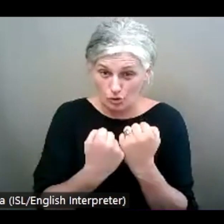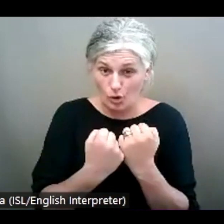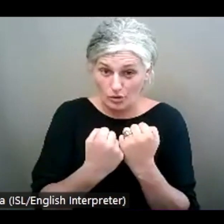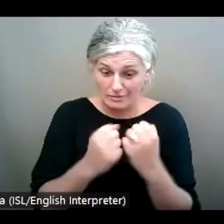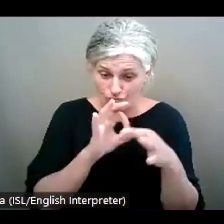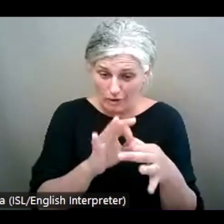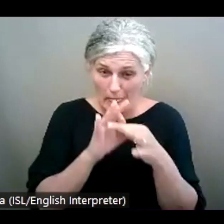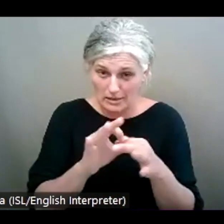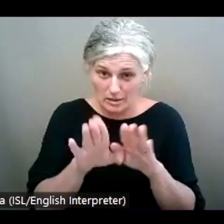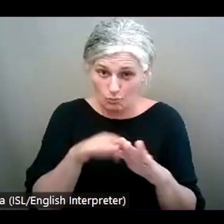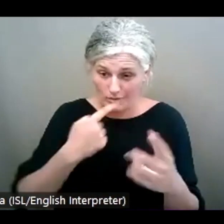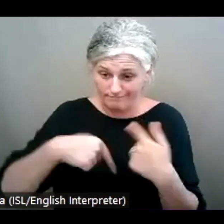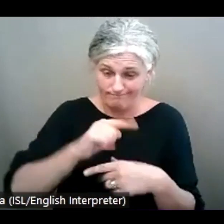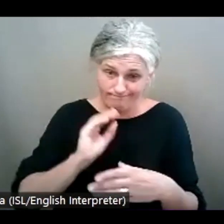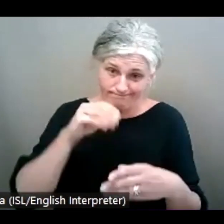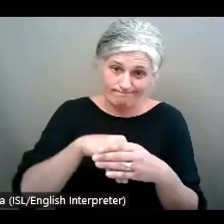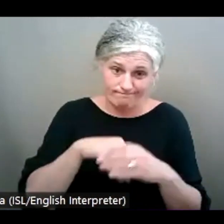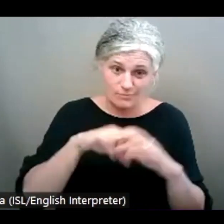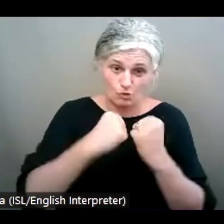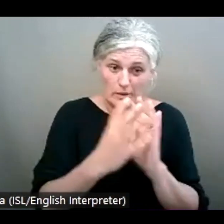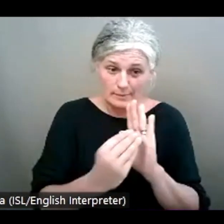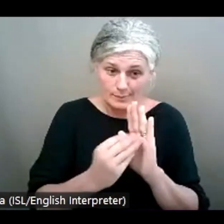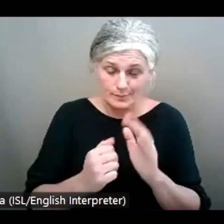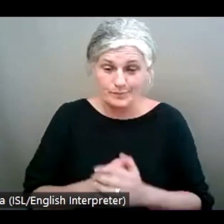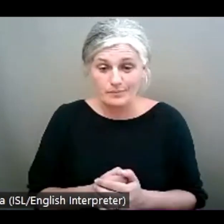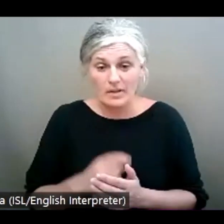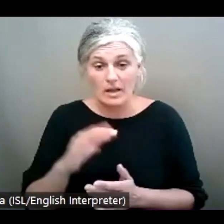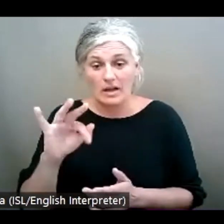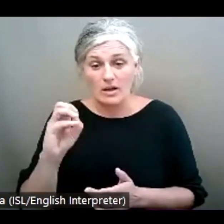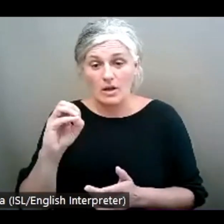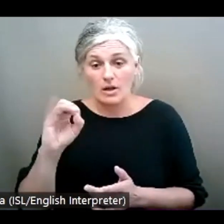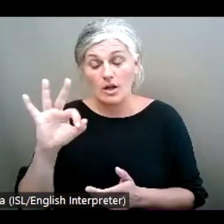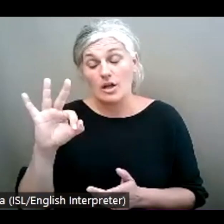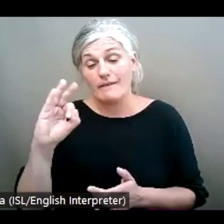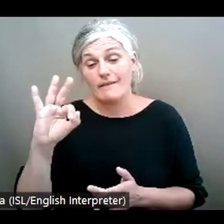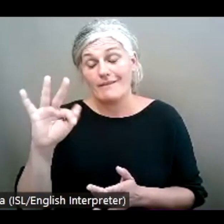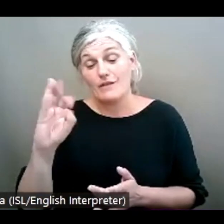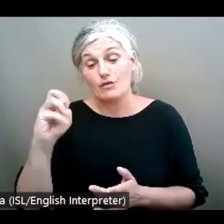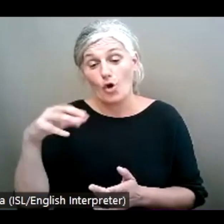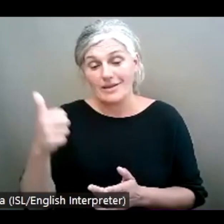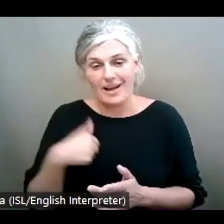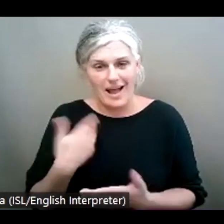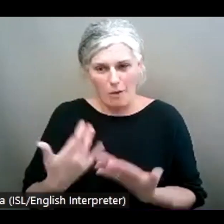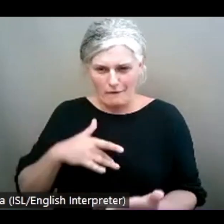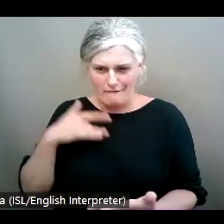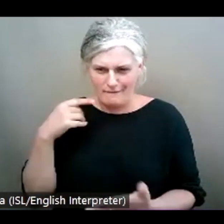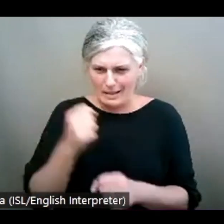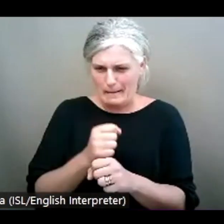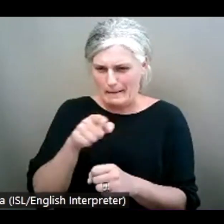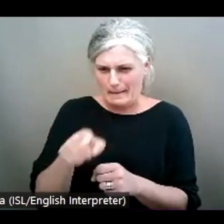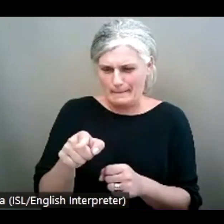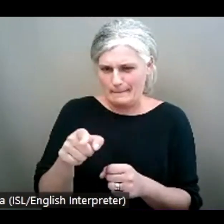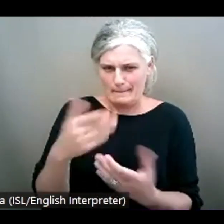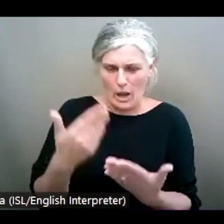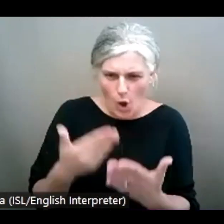with sexuality. So Fiona, on that point, what do you feel about the